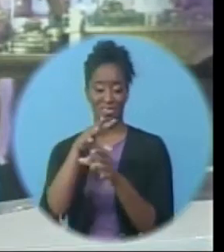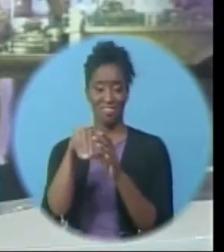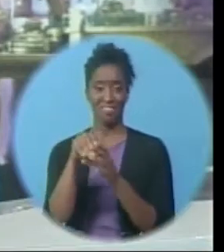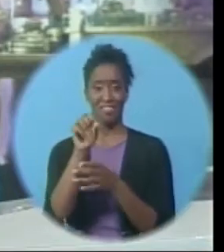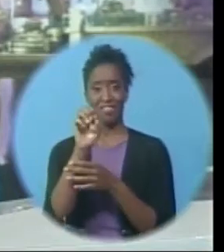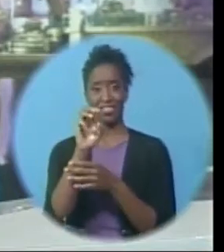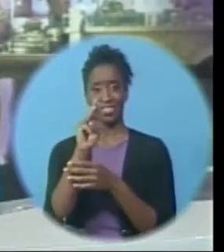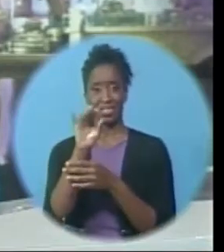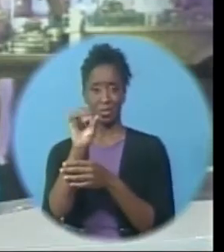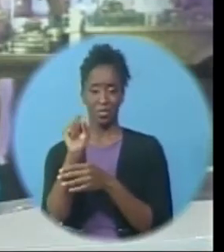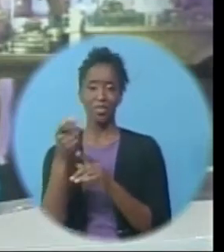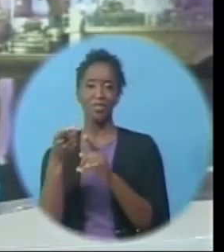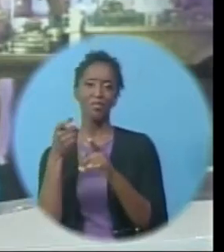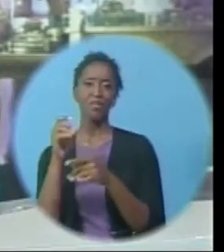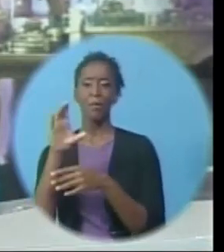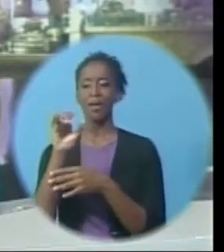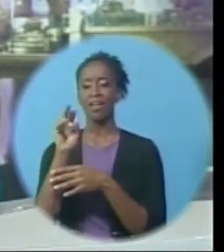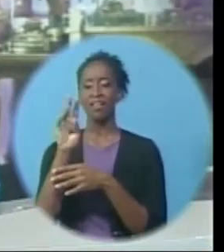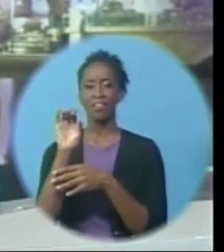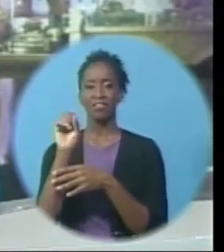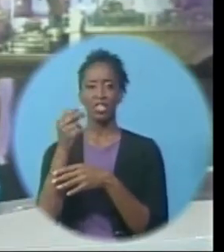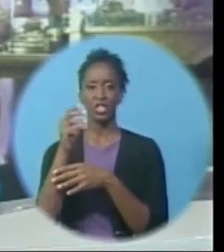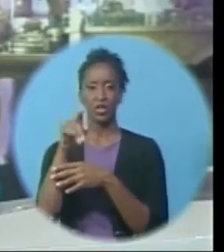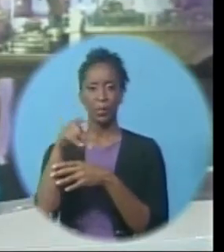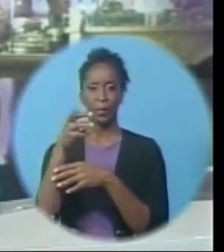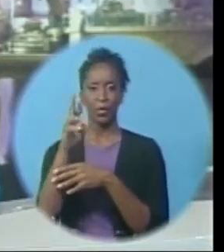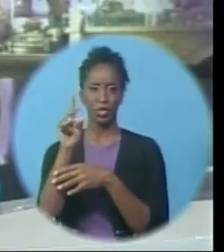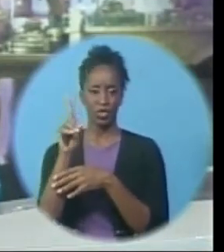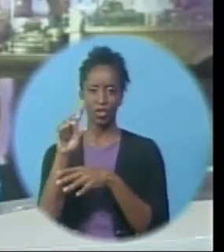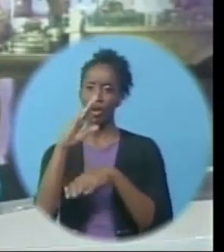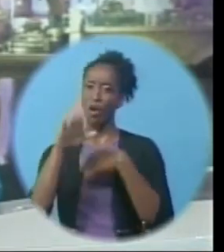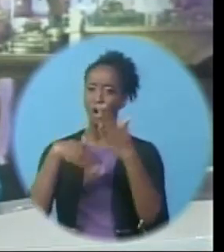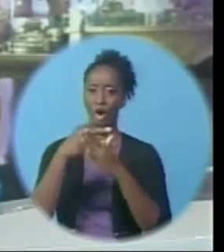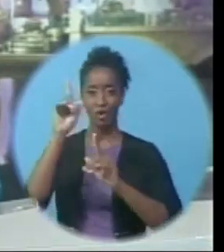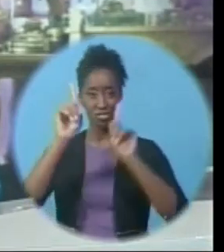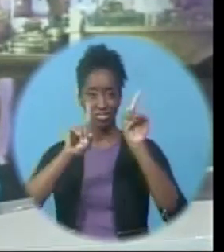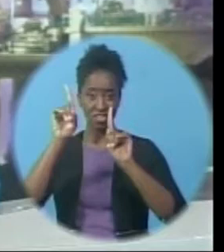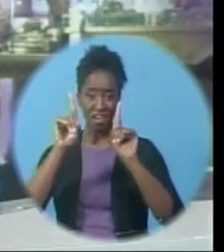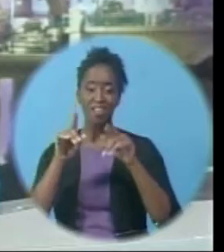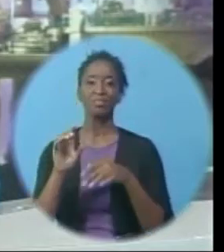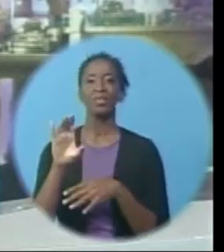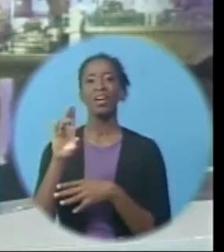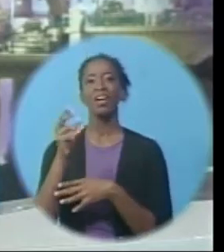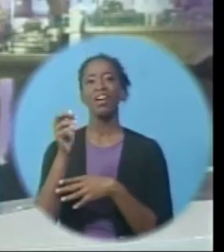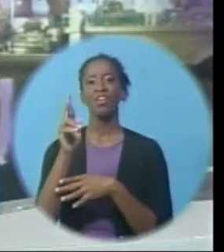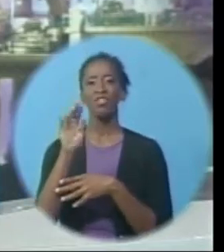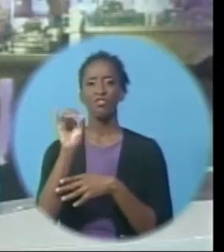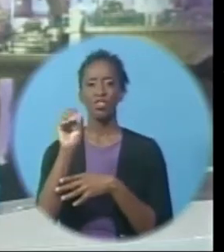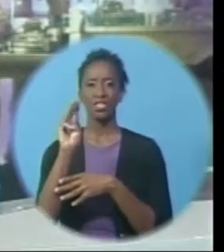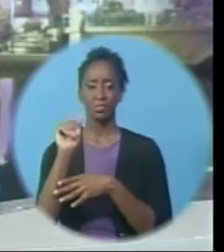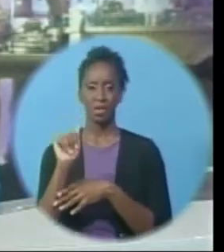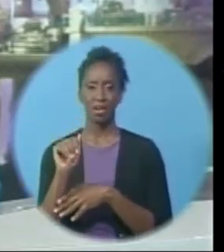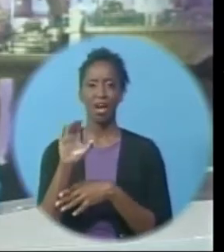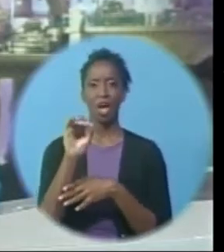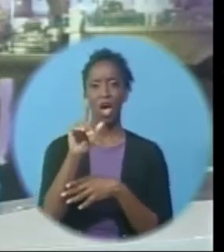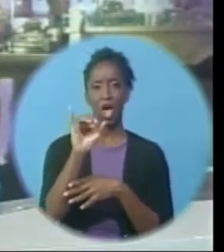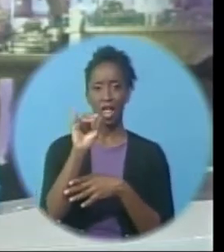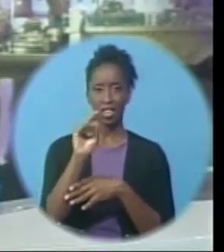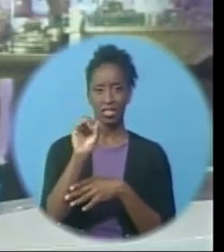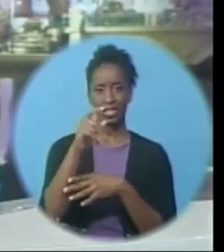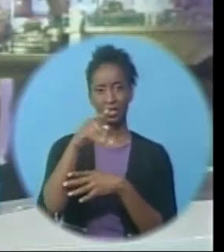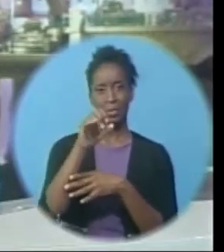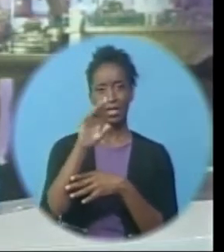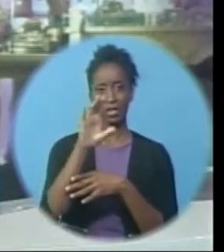last year's winner Aziza, that is the Cave Shepherd All-Stars. They are Charisma, Colin Spencer, and Donella.